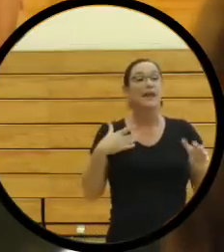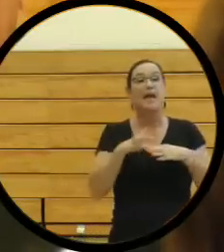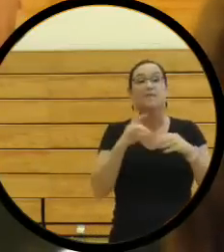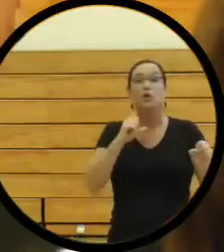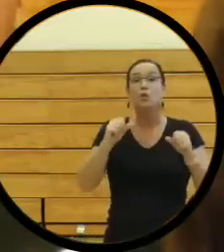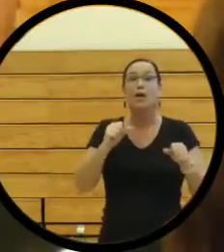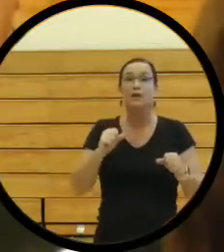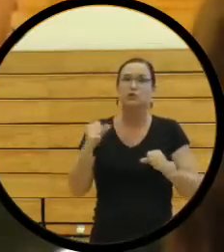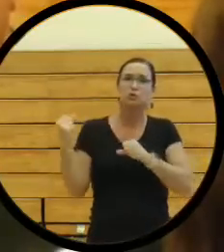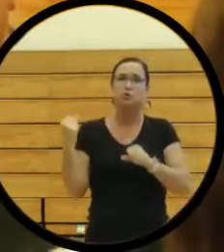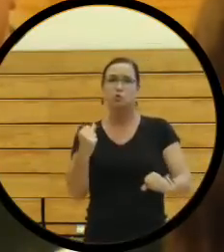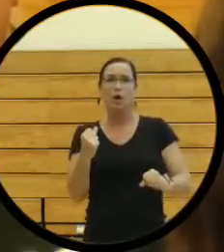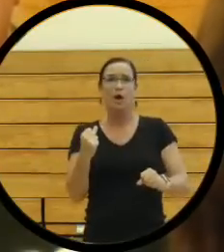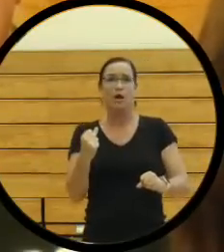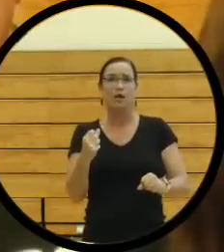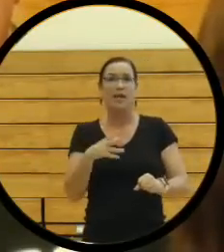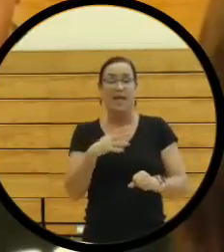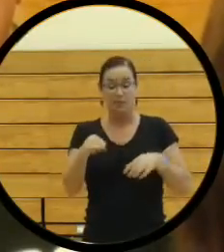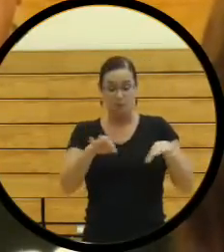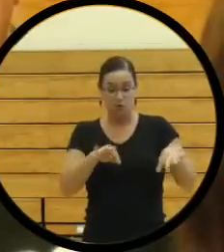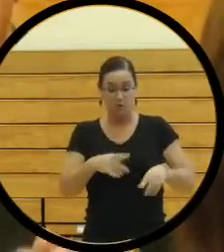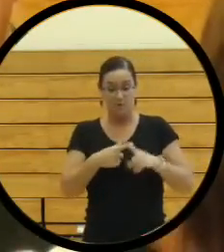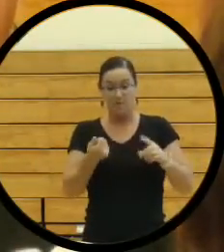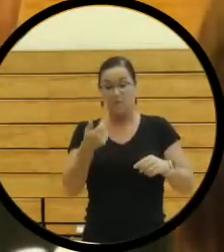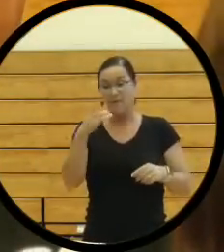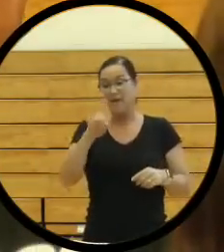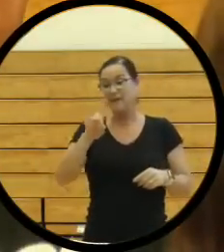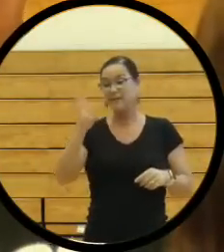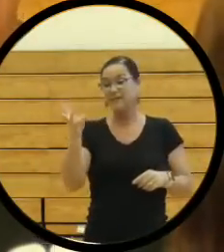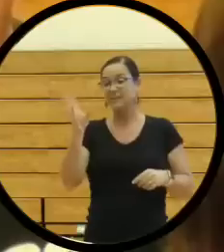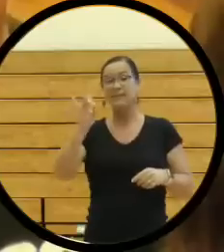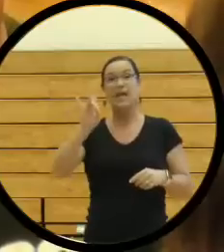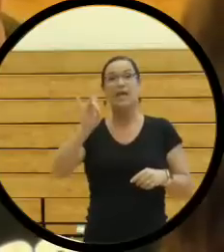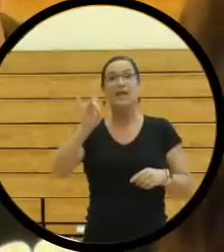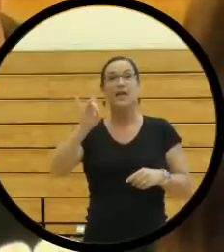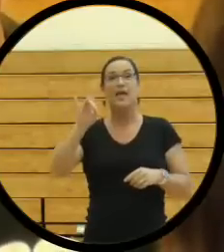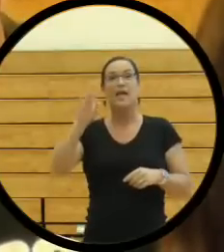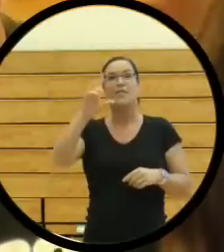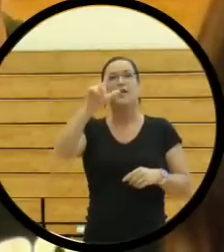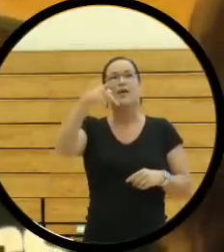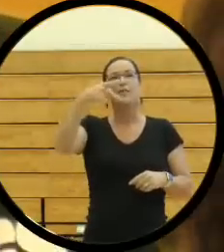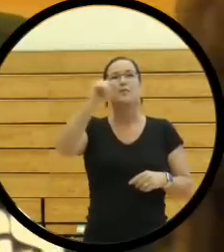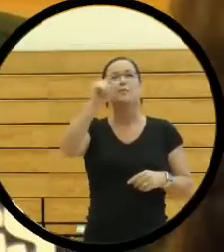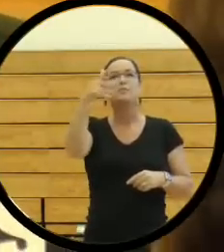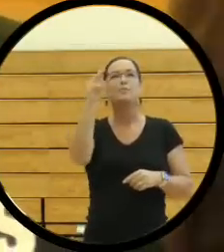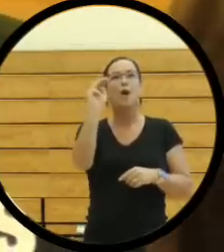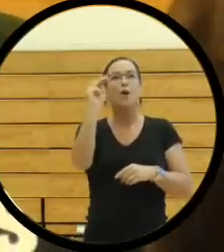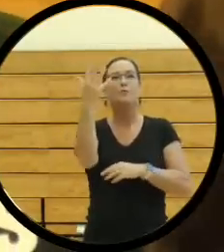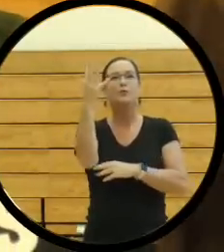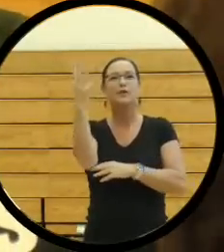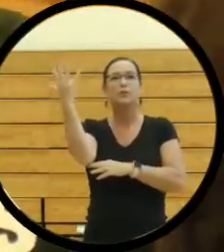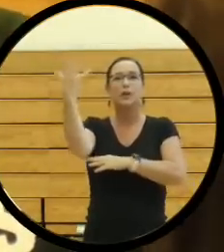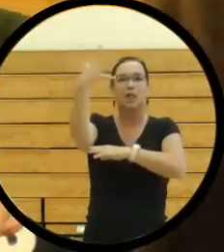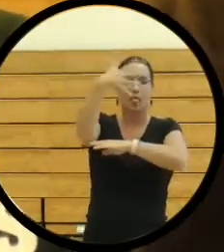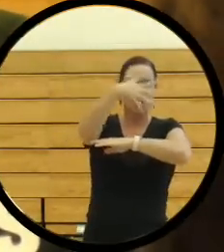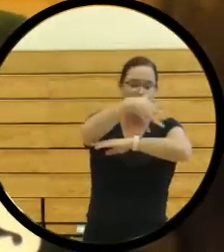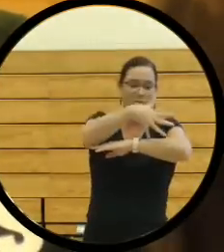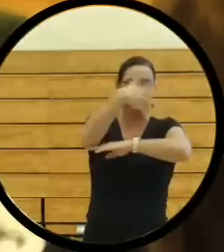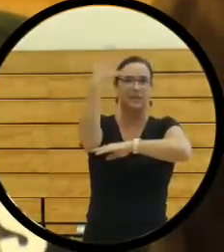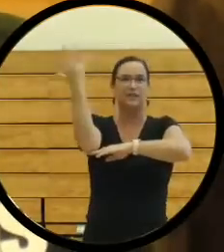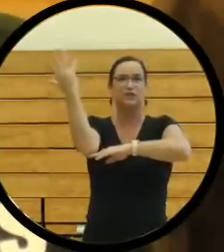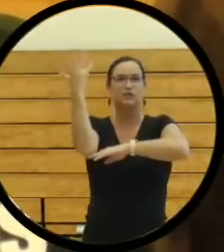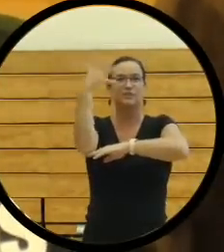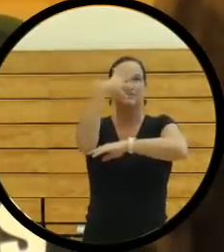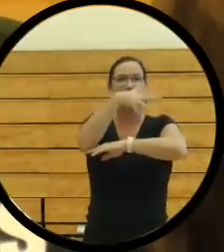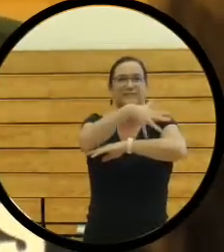are pretty strong, and there were descriptions from the 1868 earthquake of palm trees bending over and almost touching the ground just from the actual